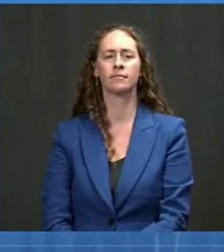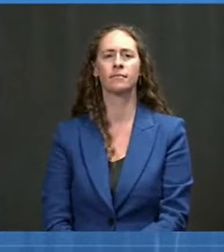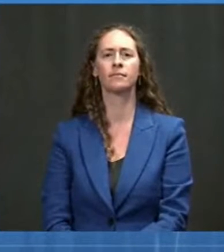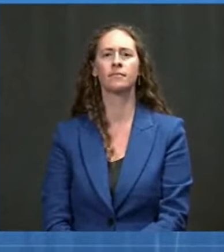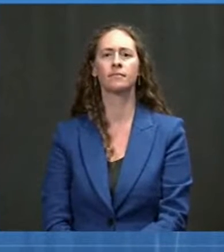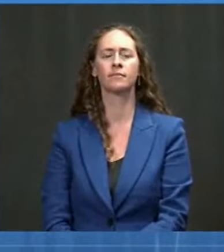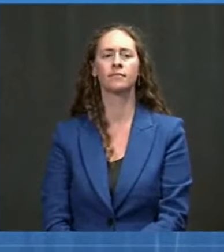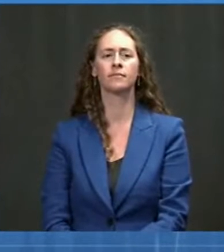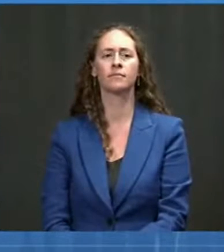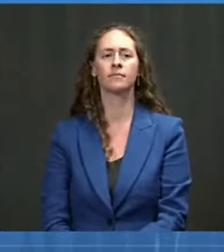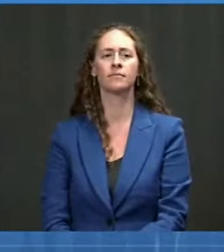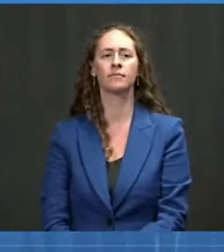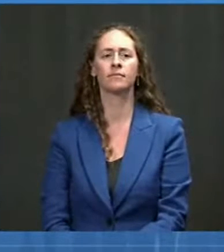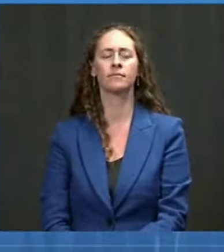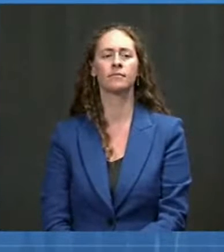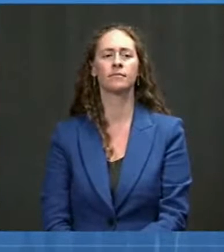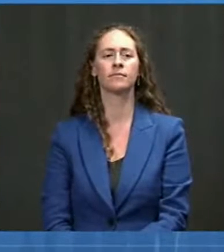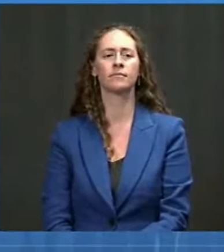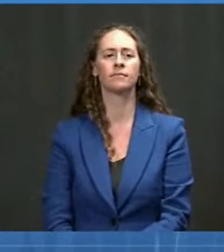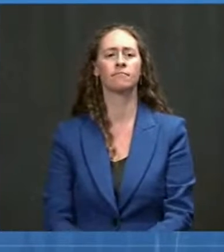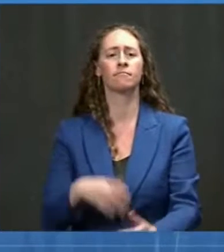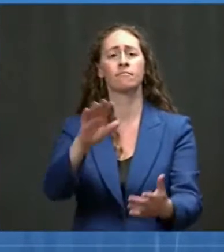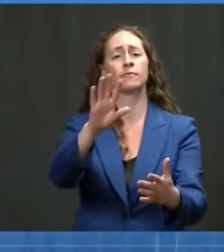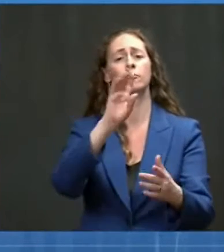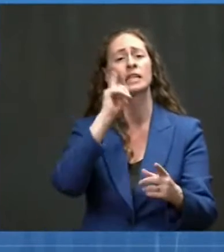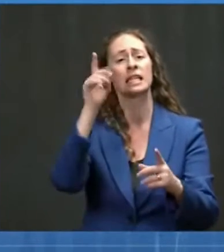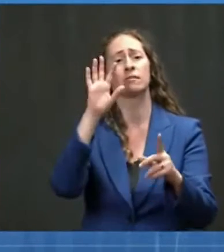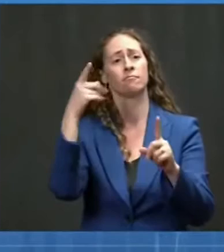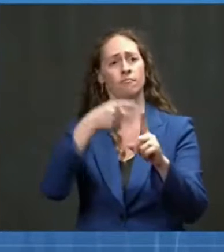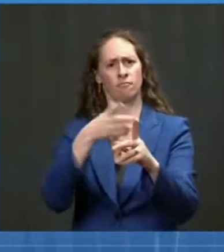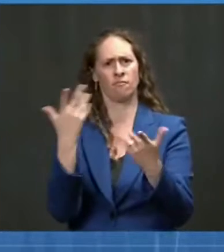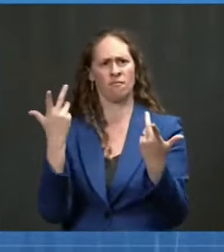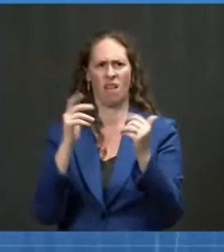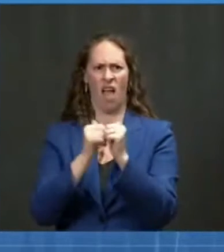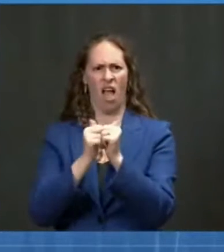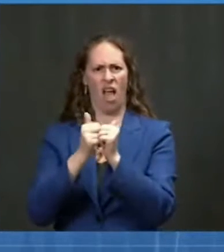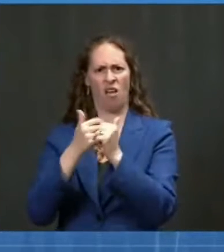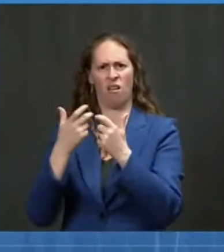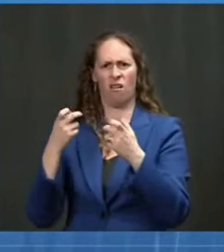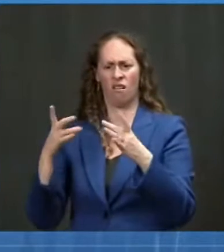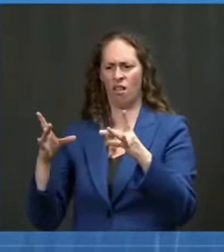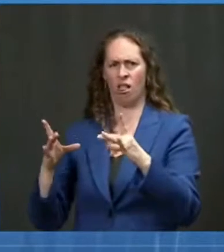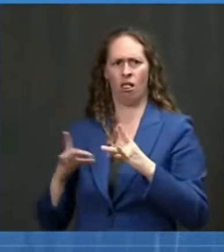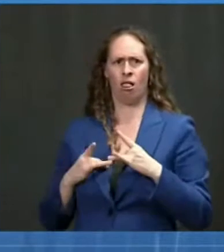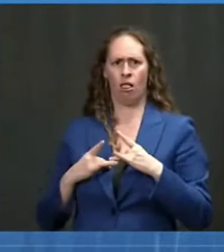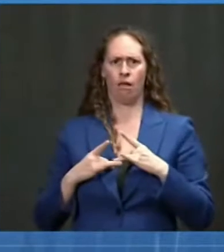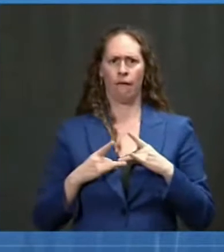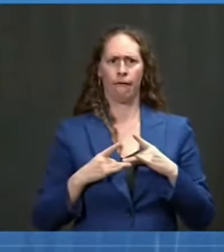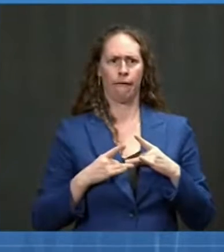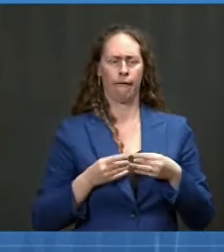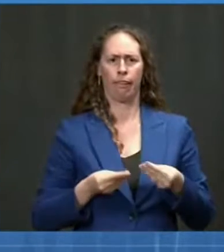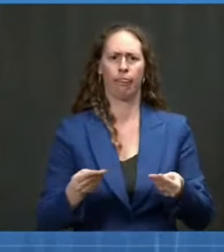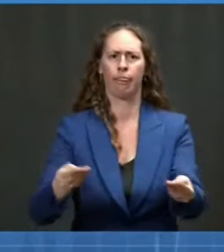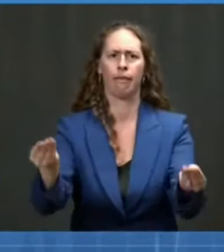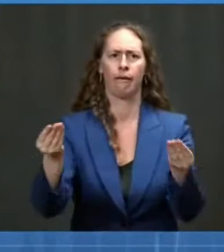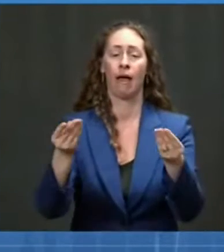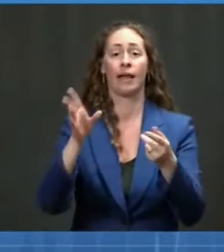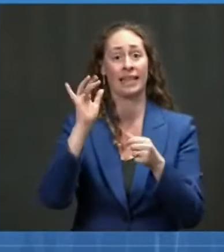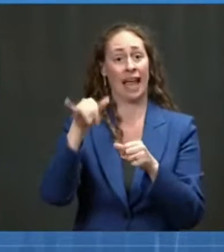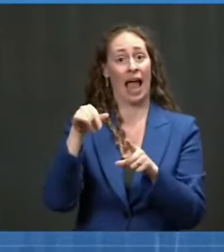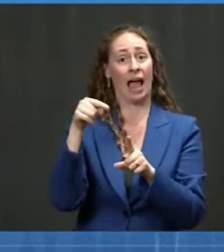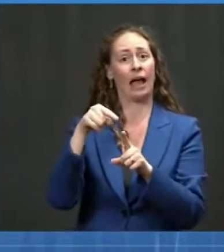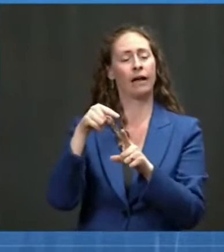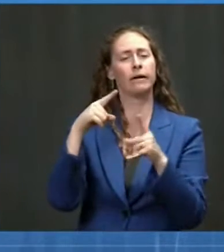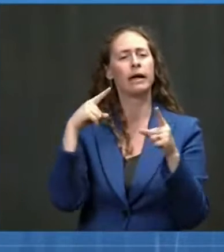Transmissibility is a bit more tricky than looking at a clinical phenomenon such as infection, seriousness of disease, and